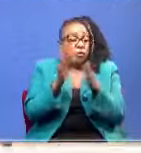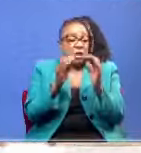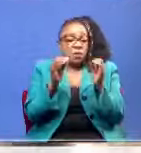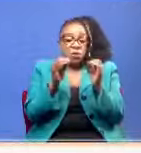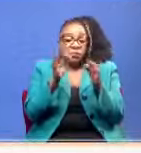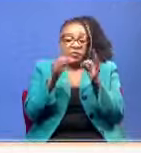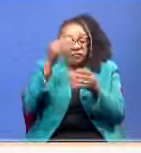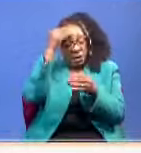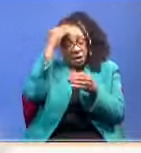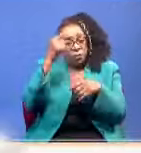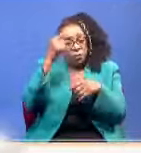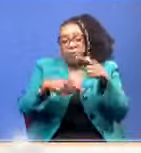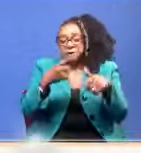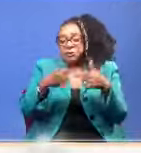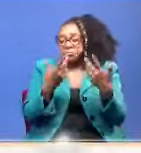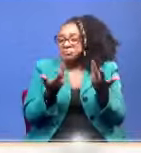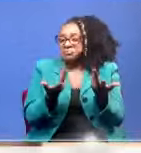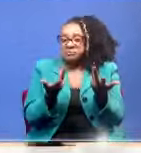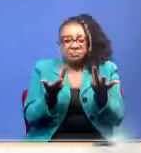learning anyway.